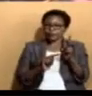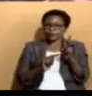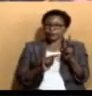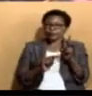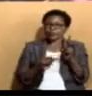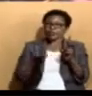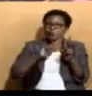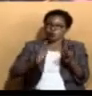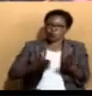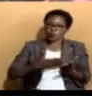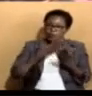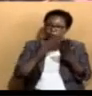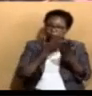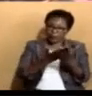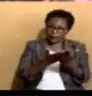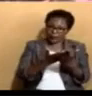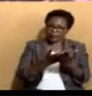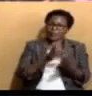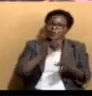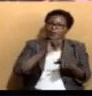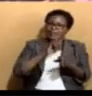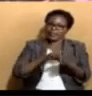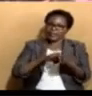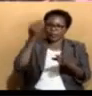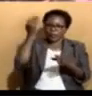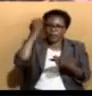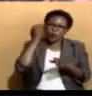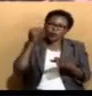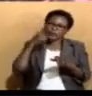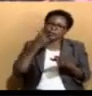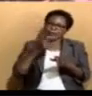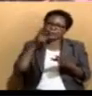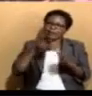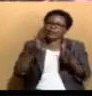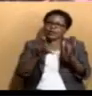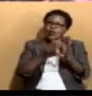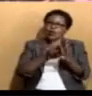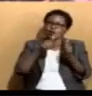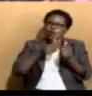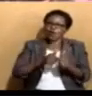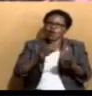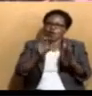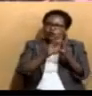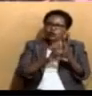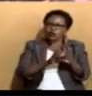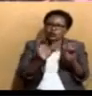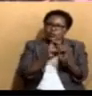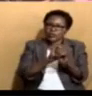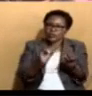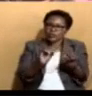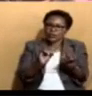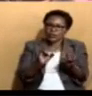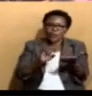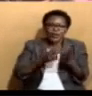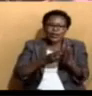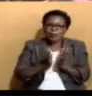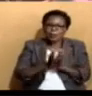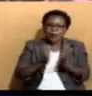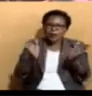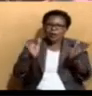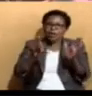we submit that when a court declares a law to be unconstitutional, that being a public